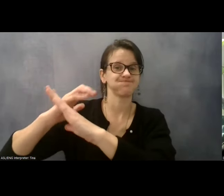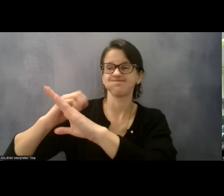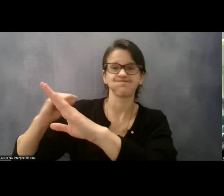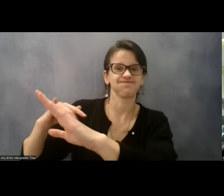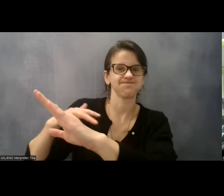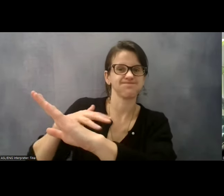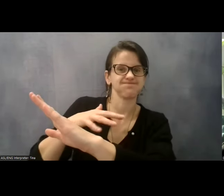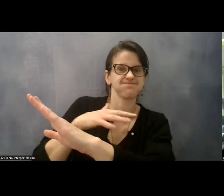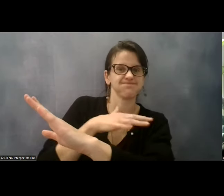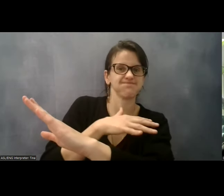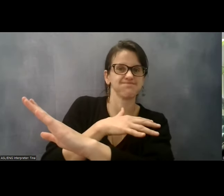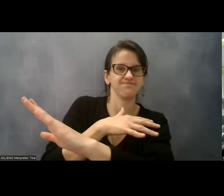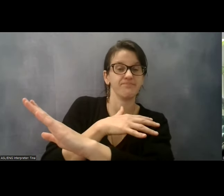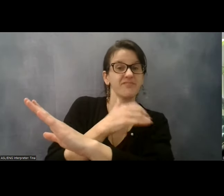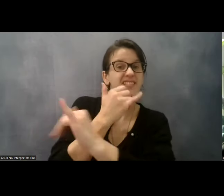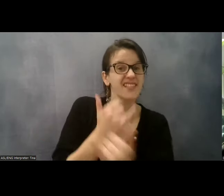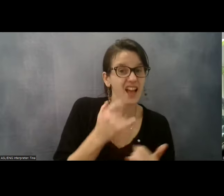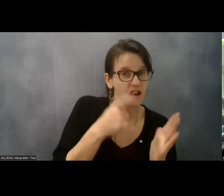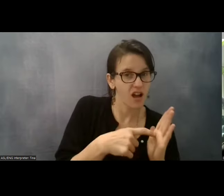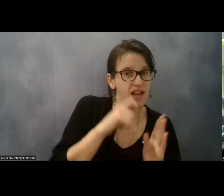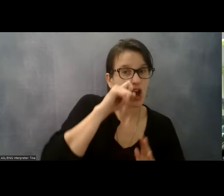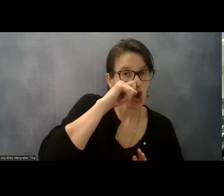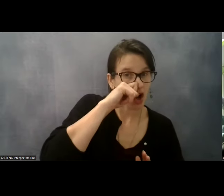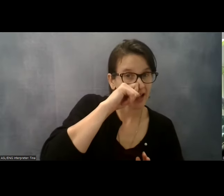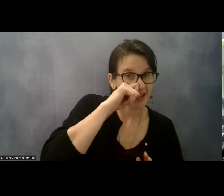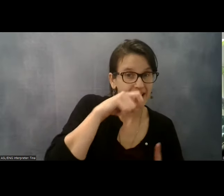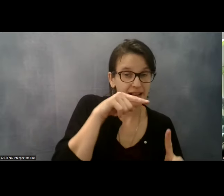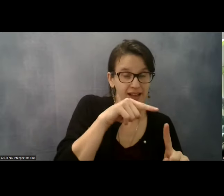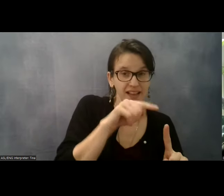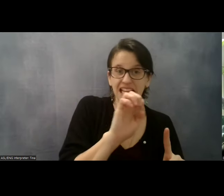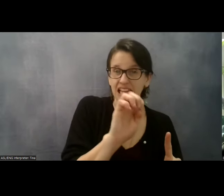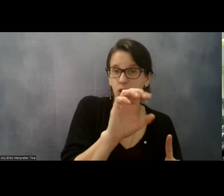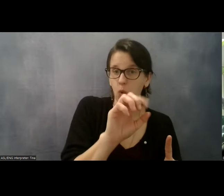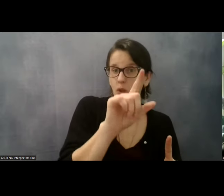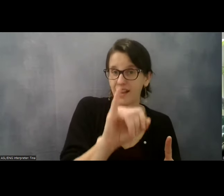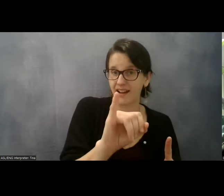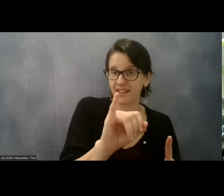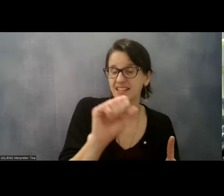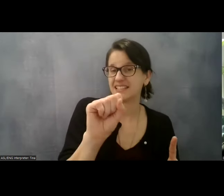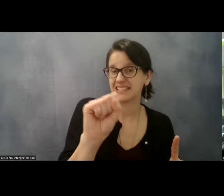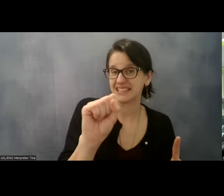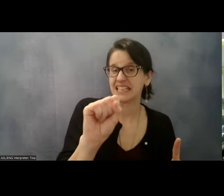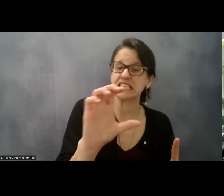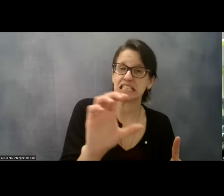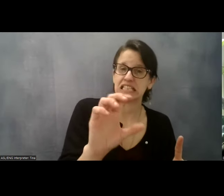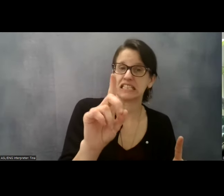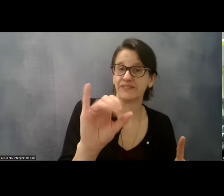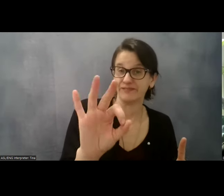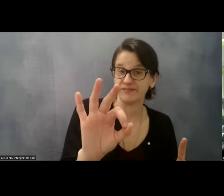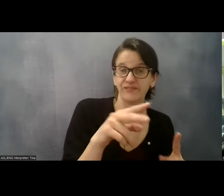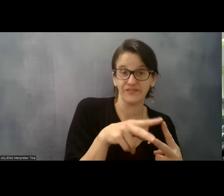effective against E. coli and Staphylococcus, which are two bacteria that are commonly found in hospital settings.